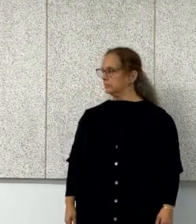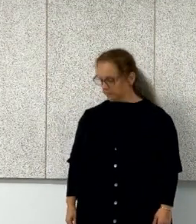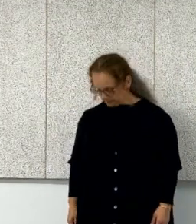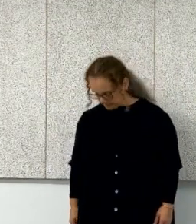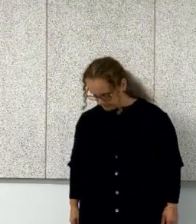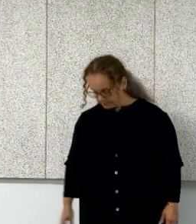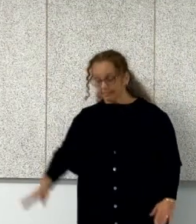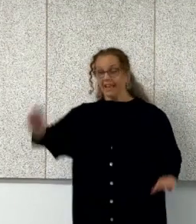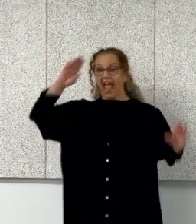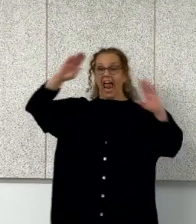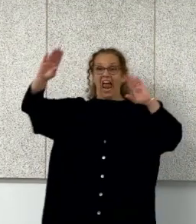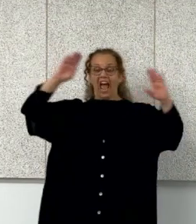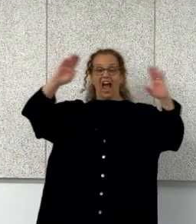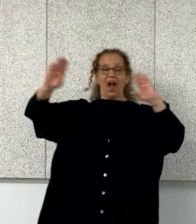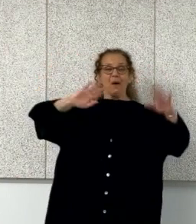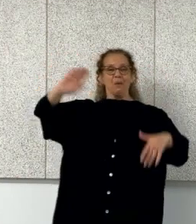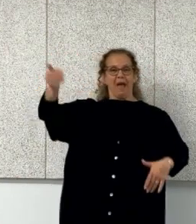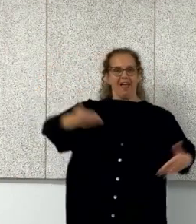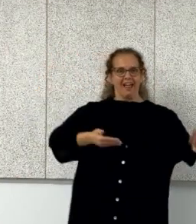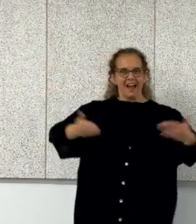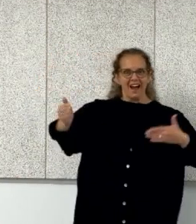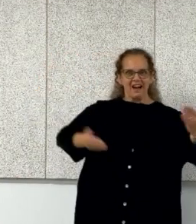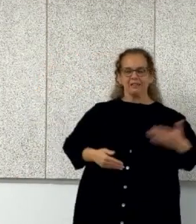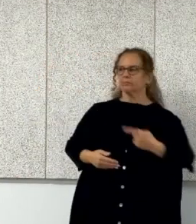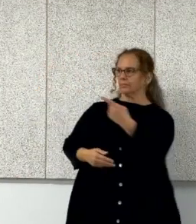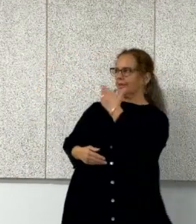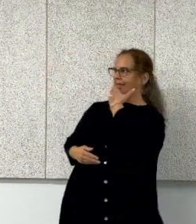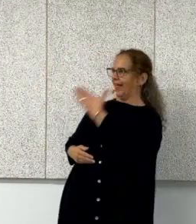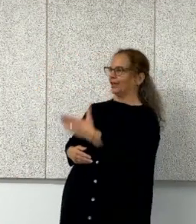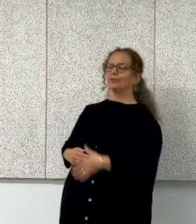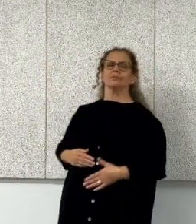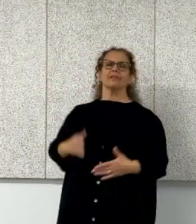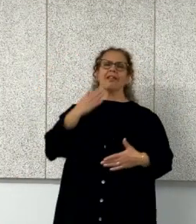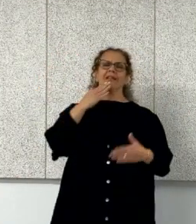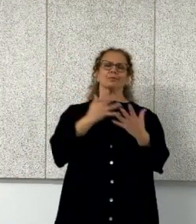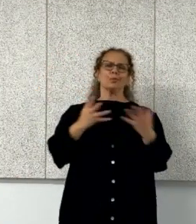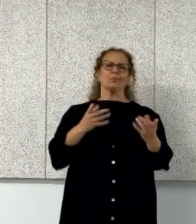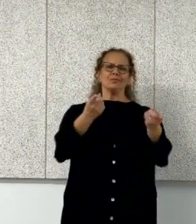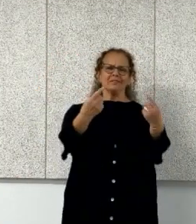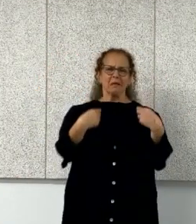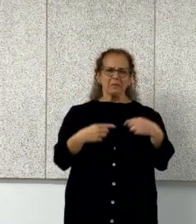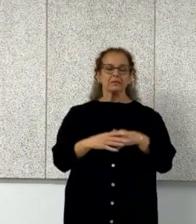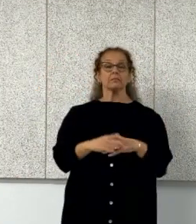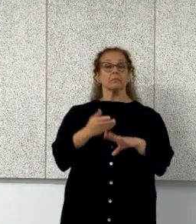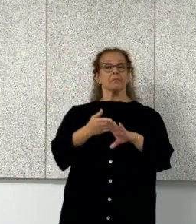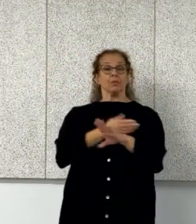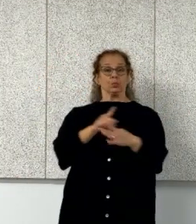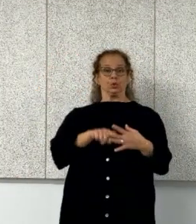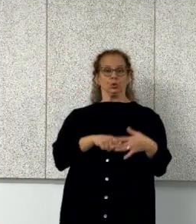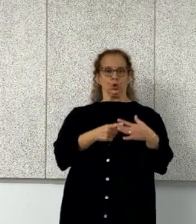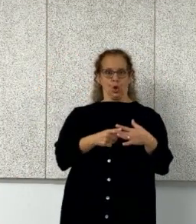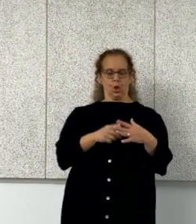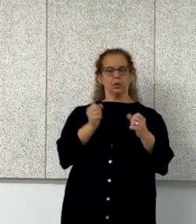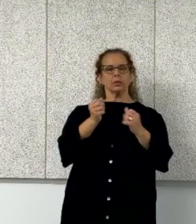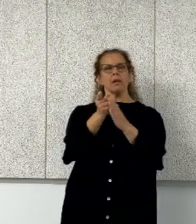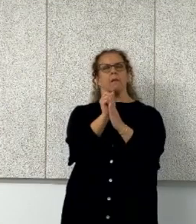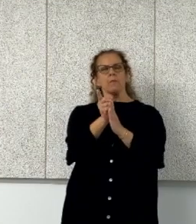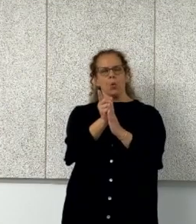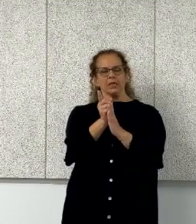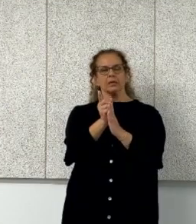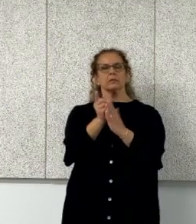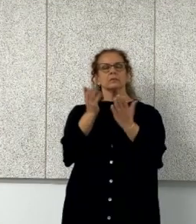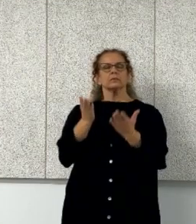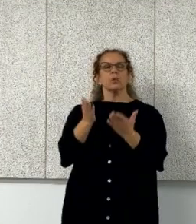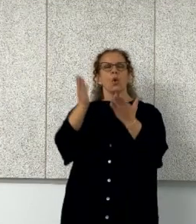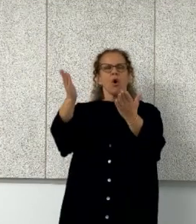Hello, welcome. Thank you so much for being here. Before we get started, I want to take a moment to offer